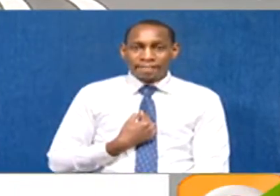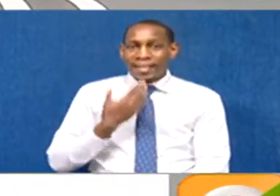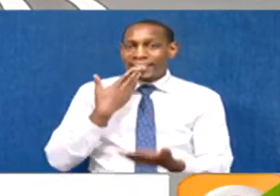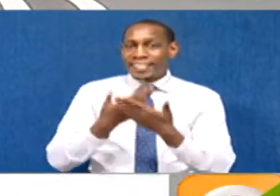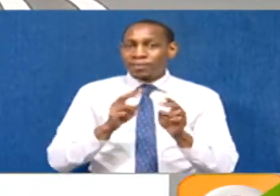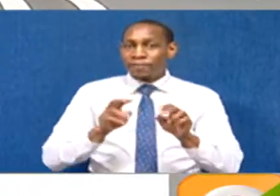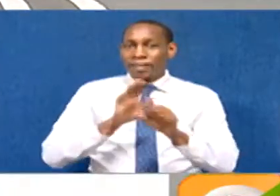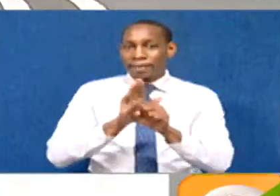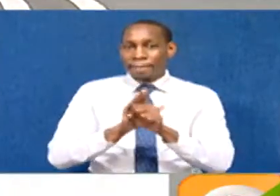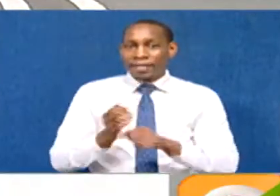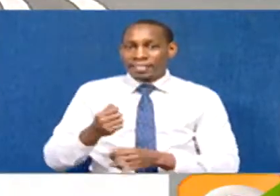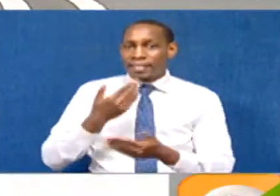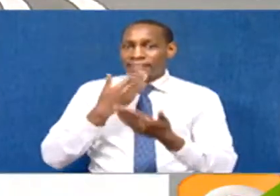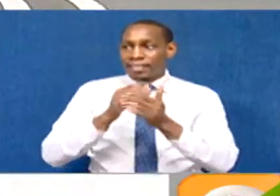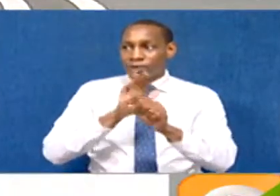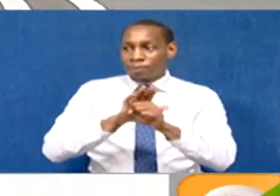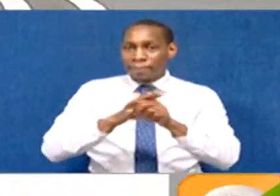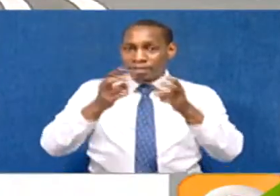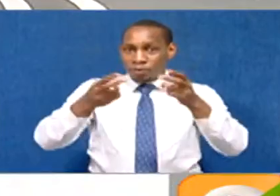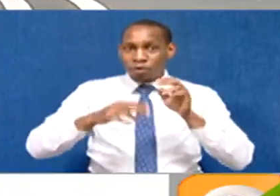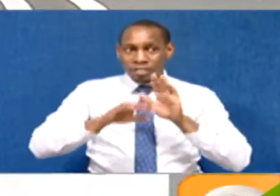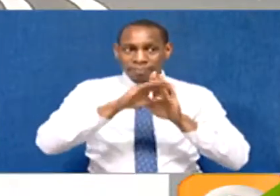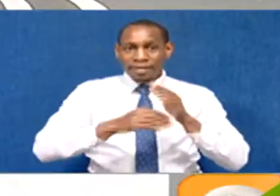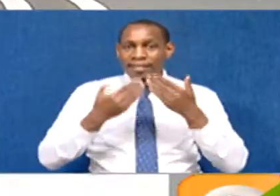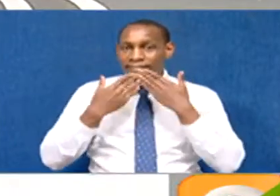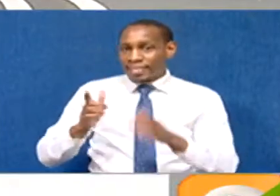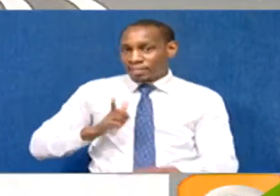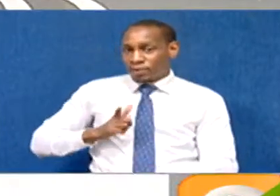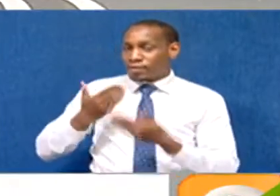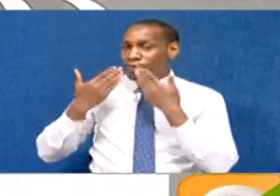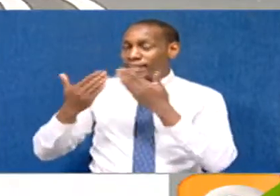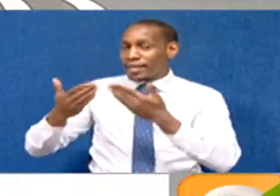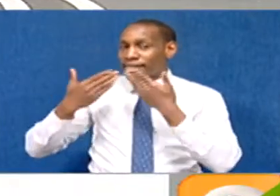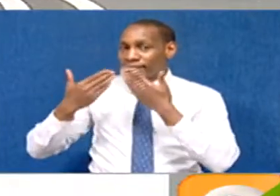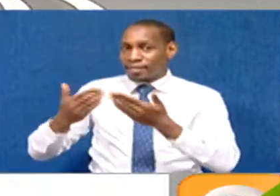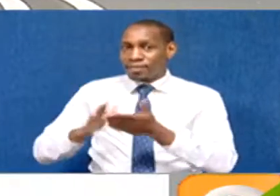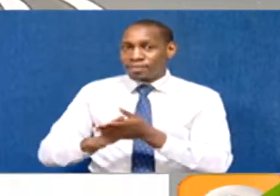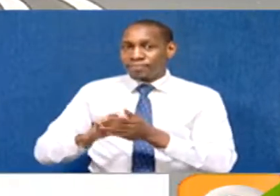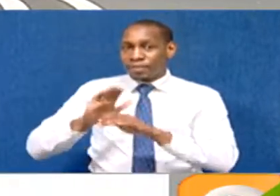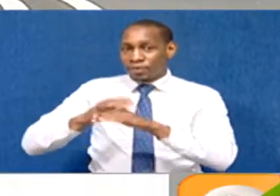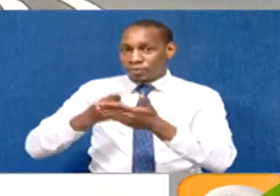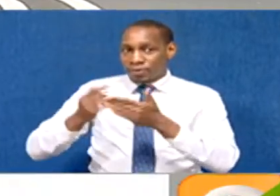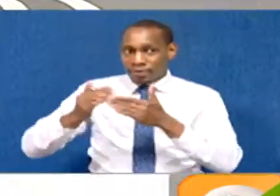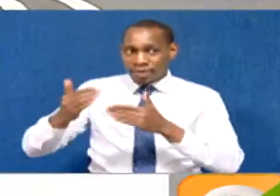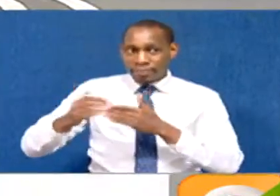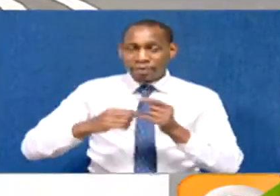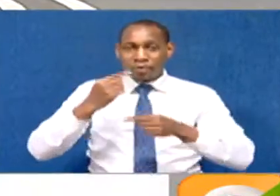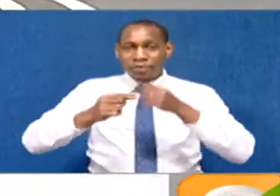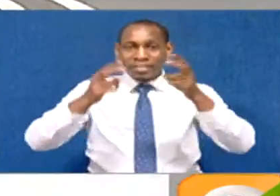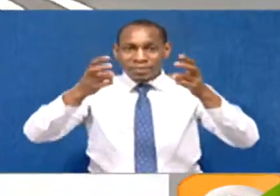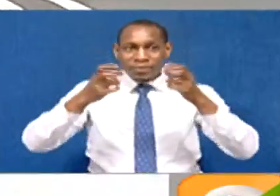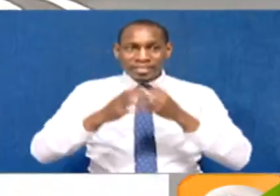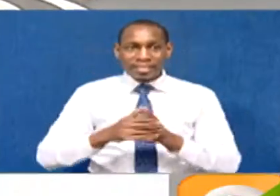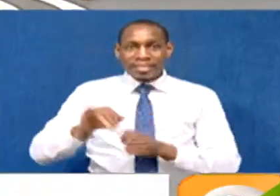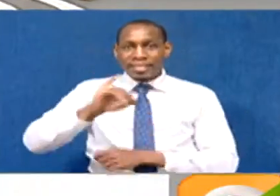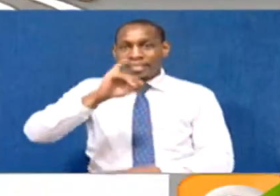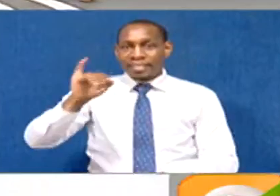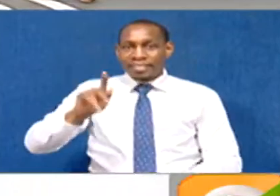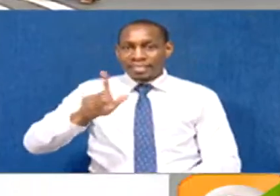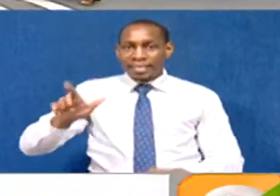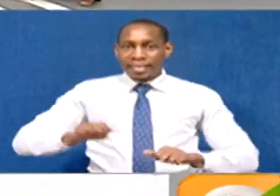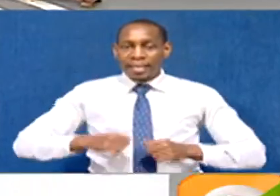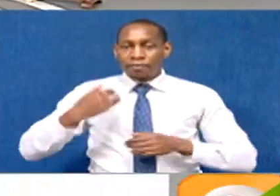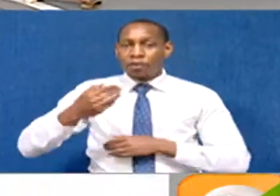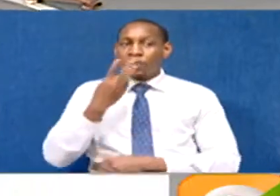Thank you very much, Jeff. Thank you so much for being a part of the show. Thank you, ladies. We appreciate it. Have a great week. And keep watching Jeff Kunenge Live